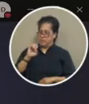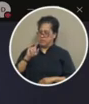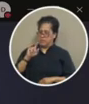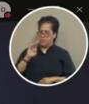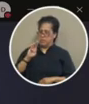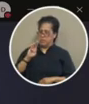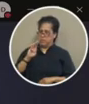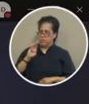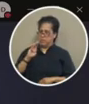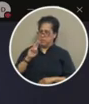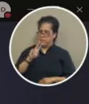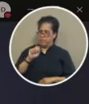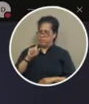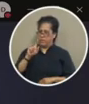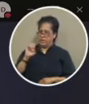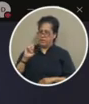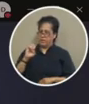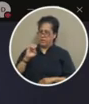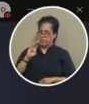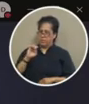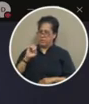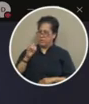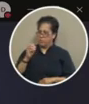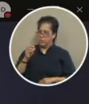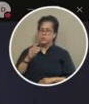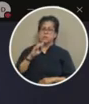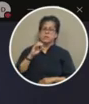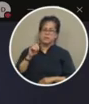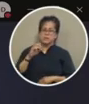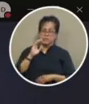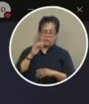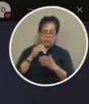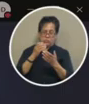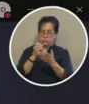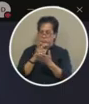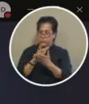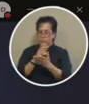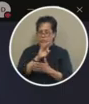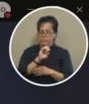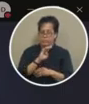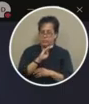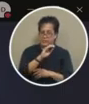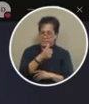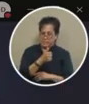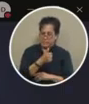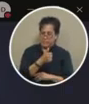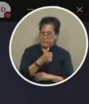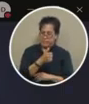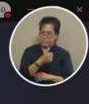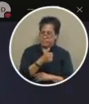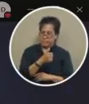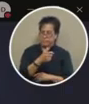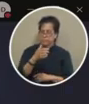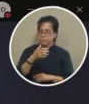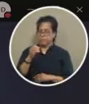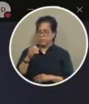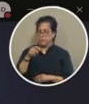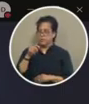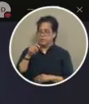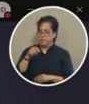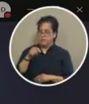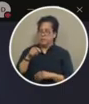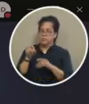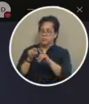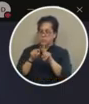was unanimously approved by the Parks and Recreation Advisory Board on February 10th. And this